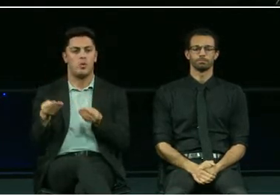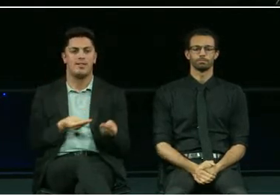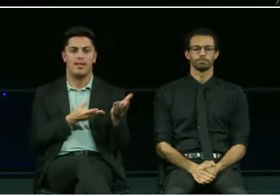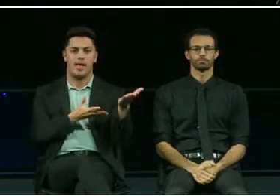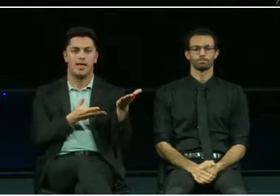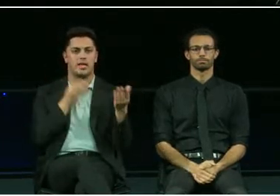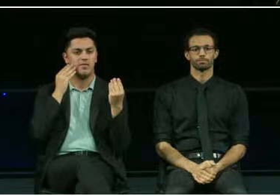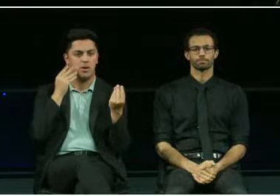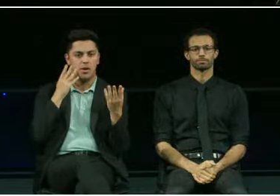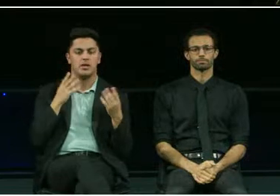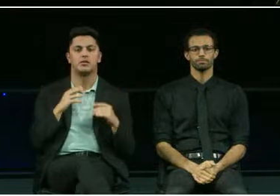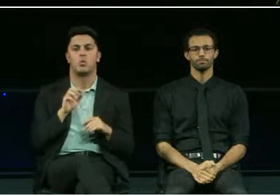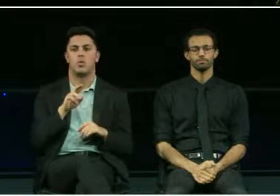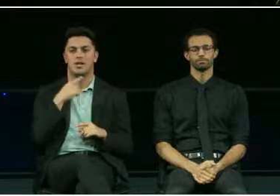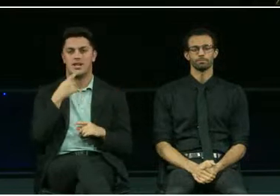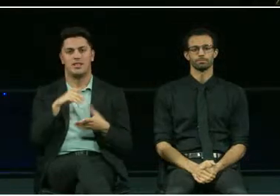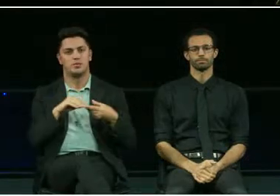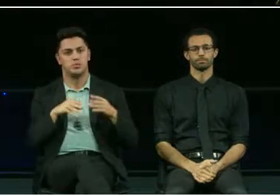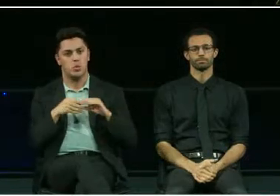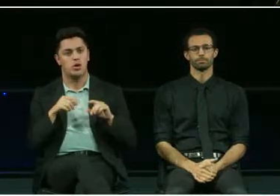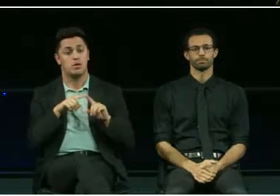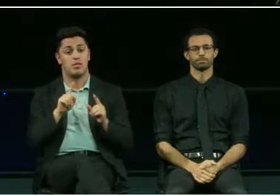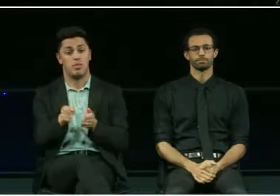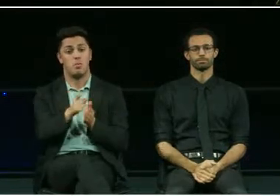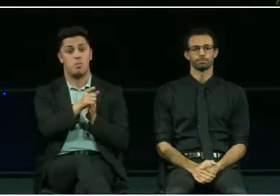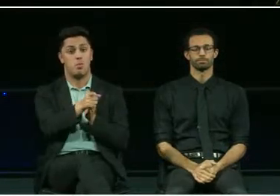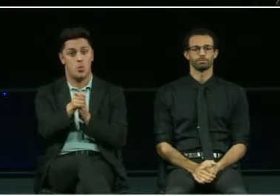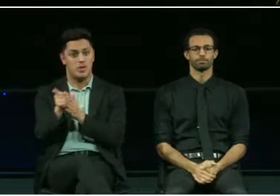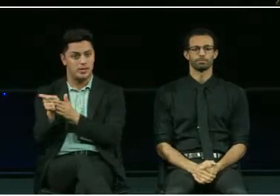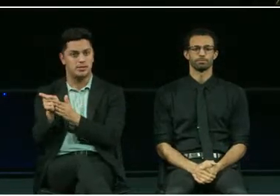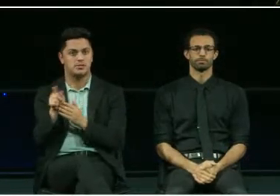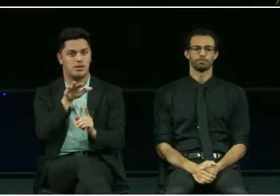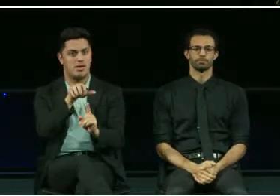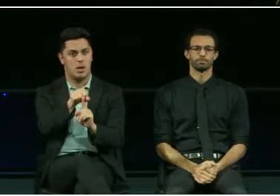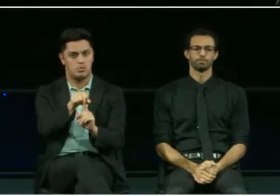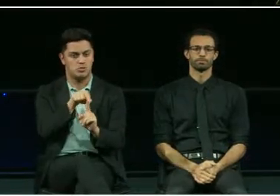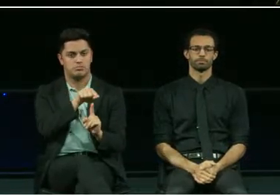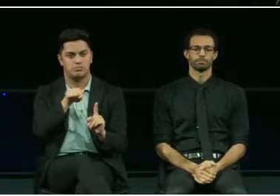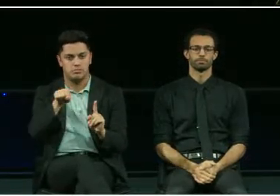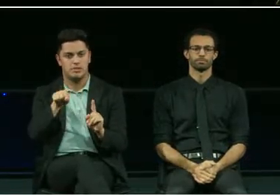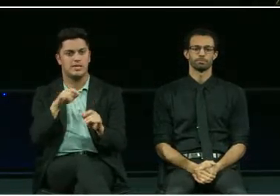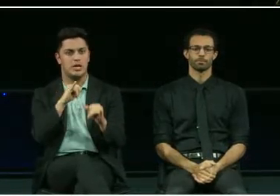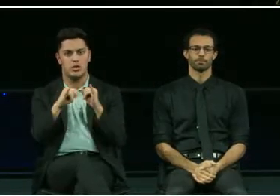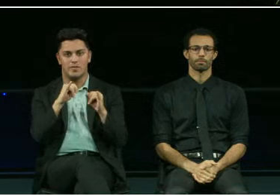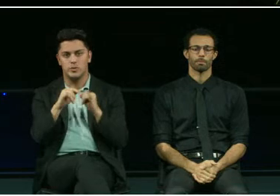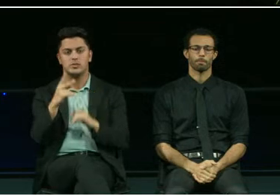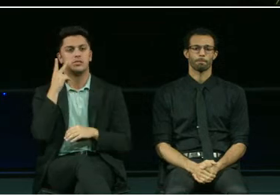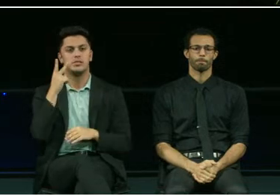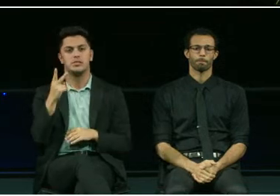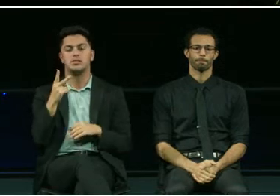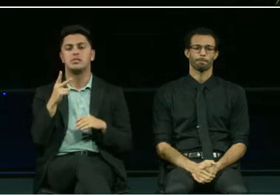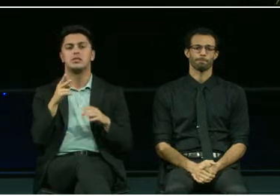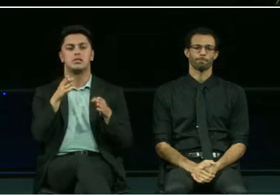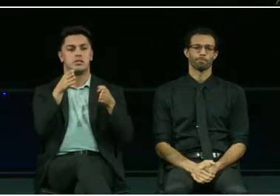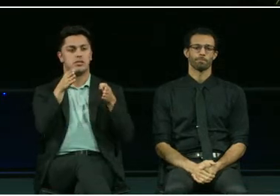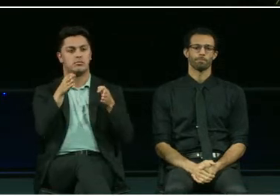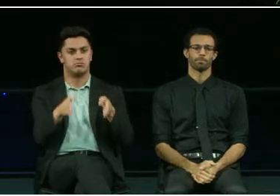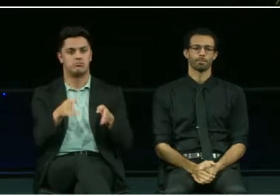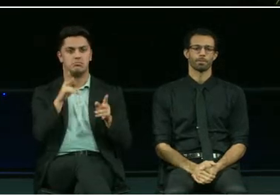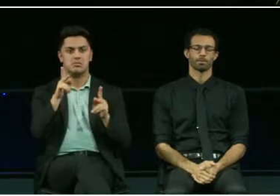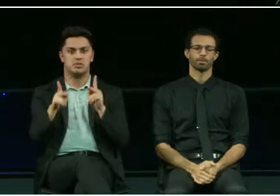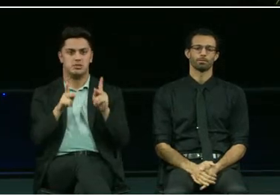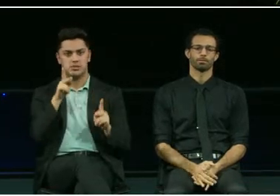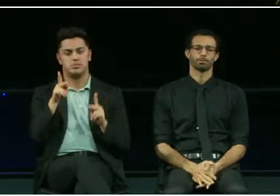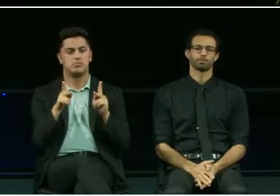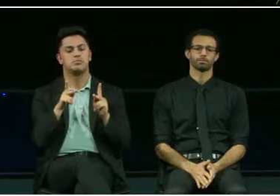just telling that story, but the moments, just capturing those interviews and seeing the subjects talk about their